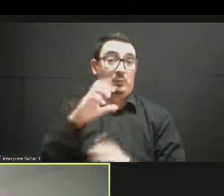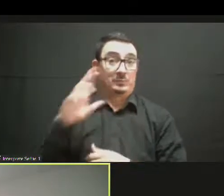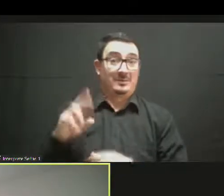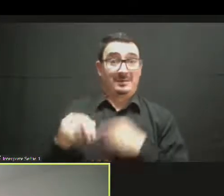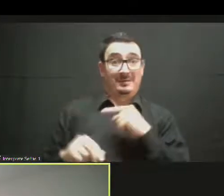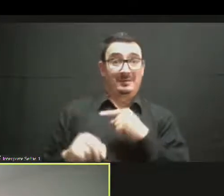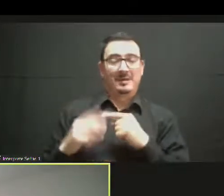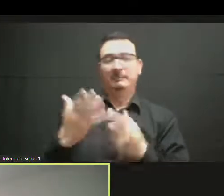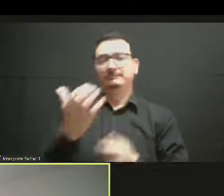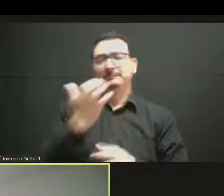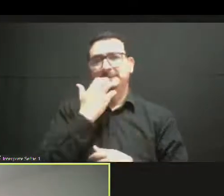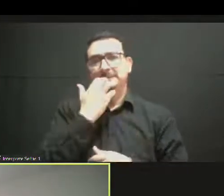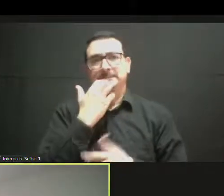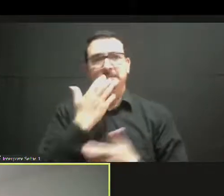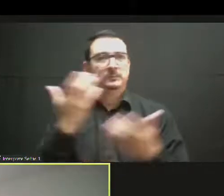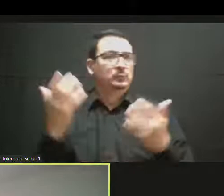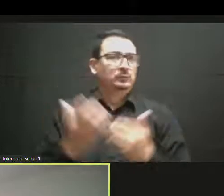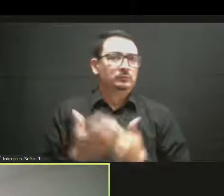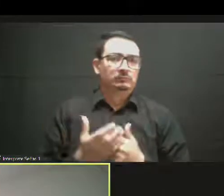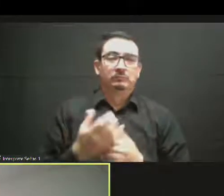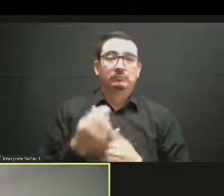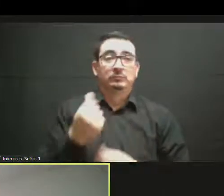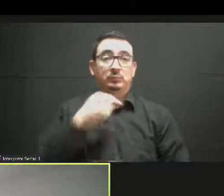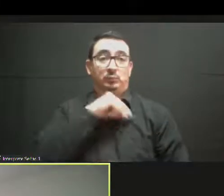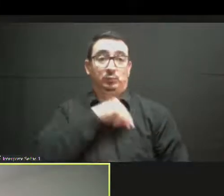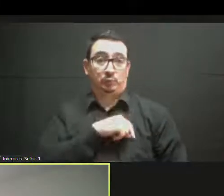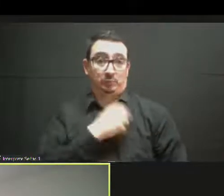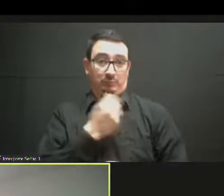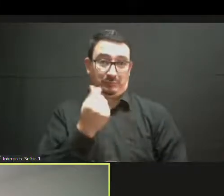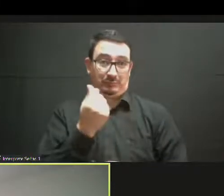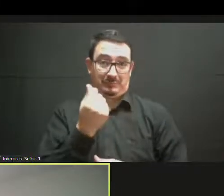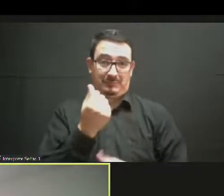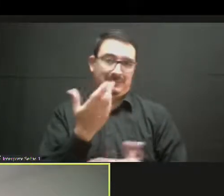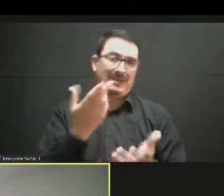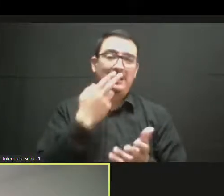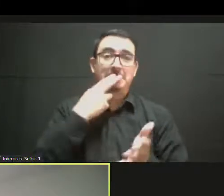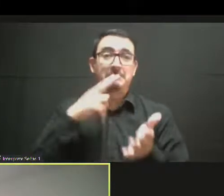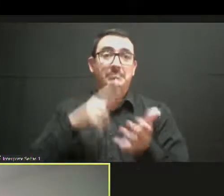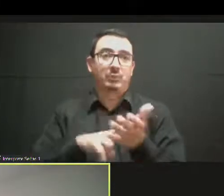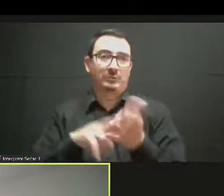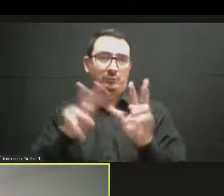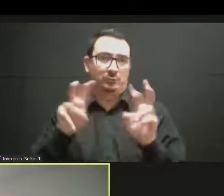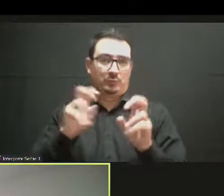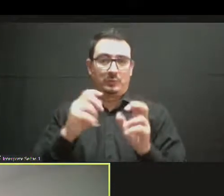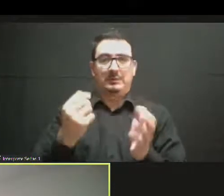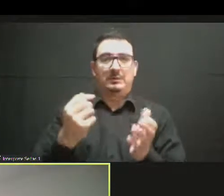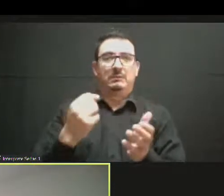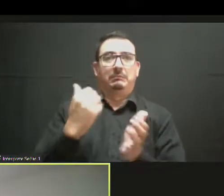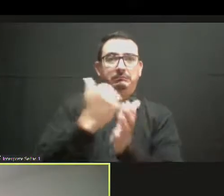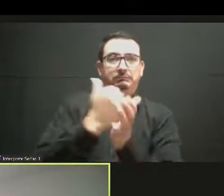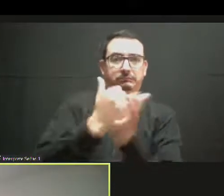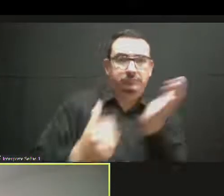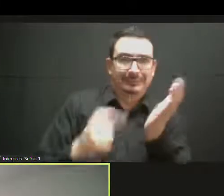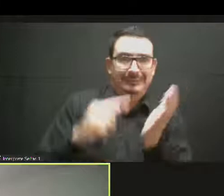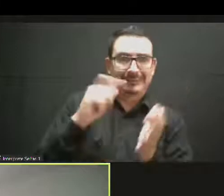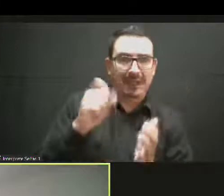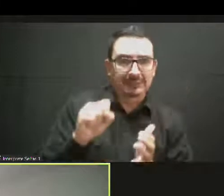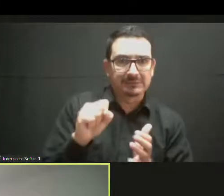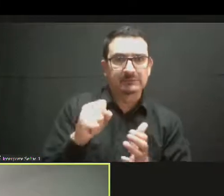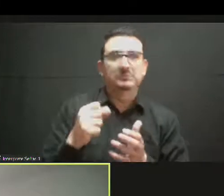probably not. There's a lot of discussion either way. This huge discussion abroad with the minimum tax and all